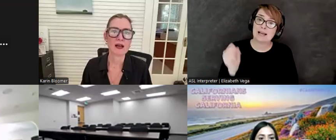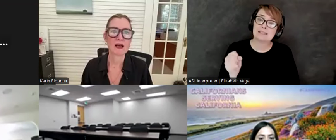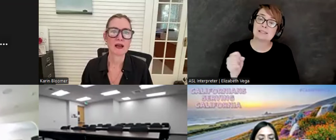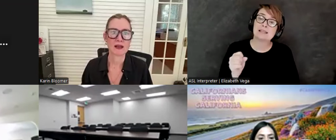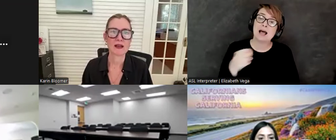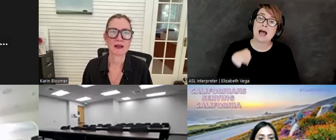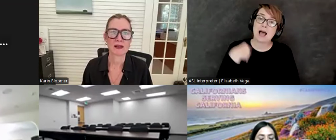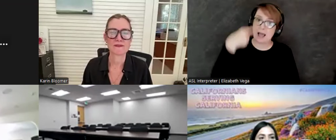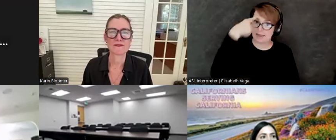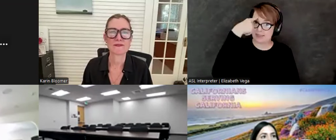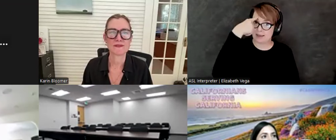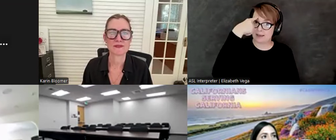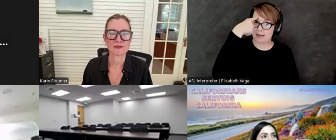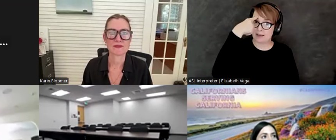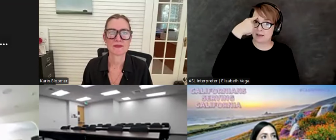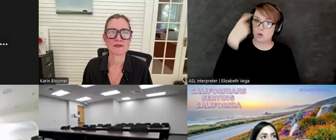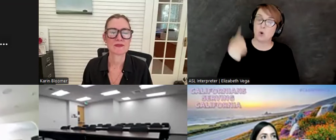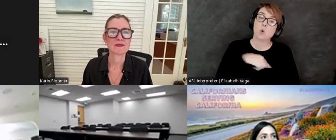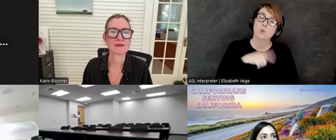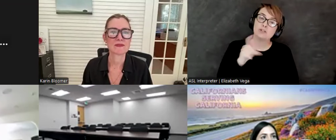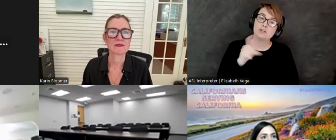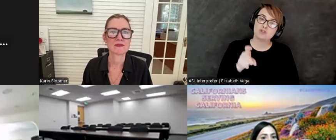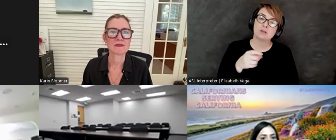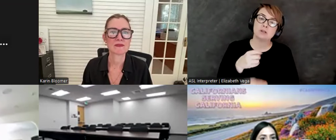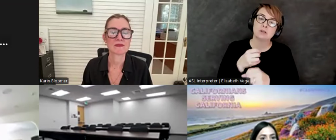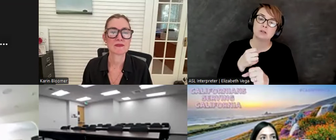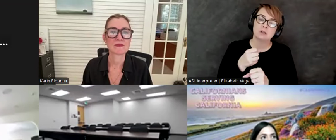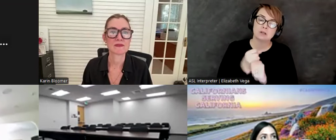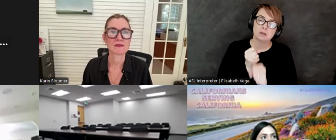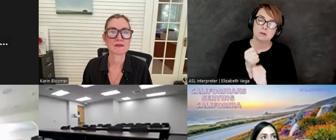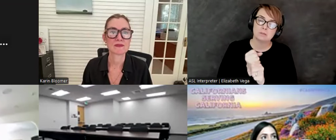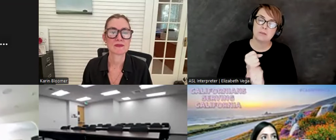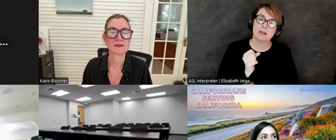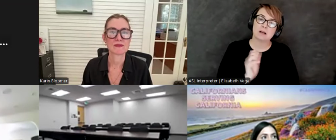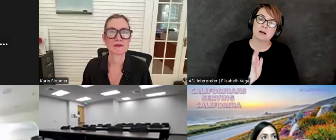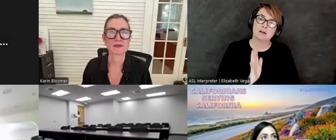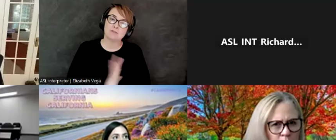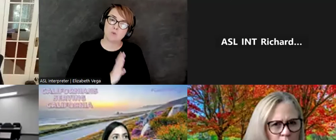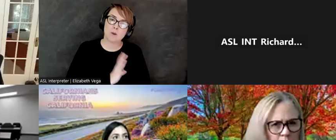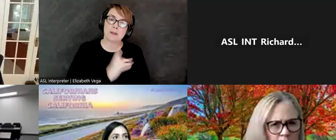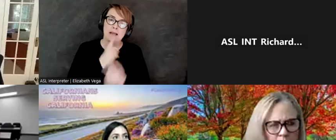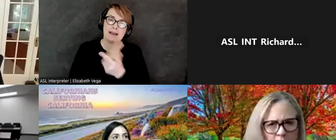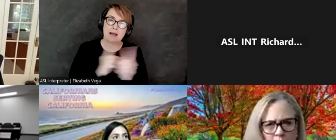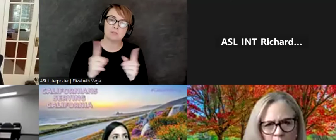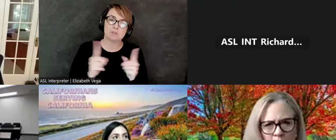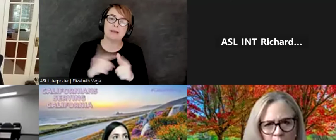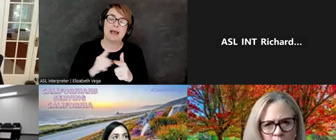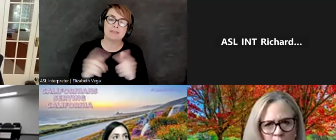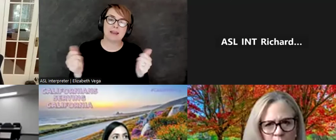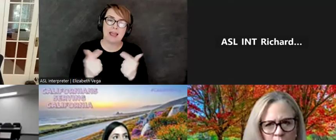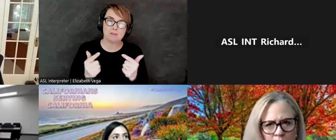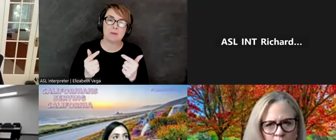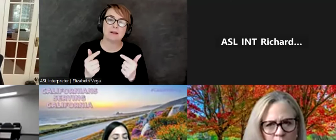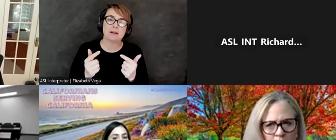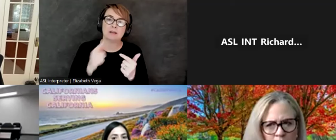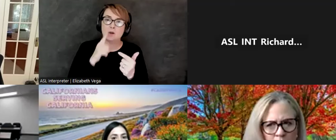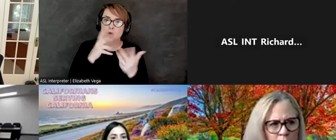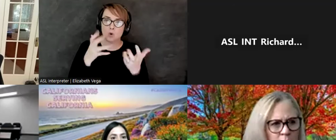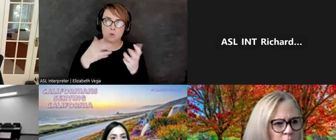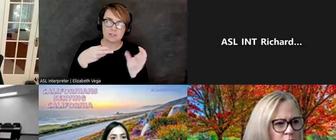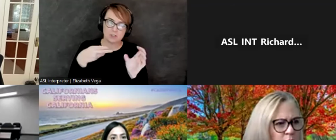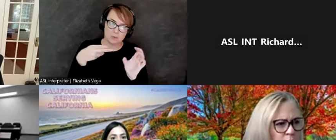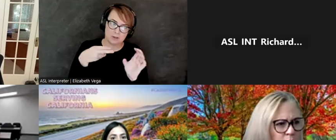we should probably maybe make a formal announcement and then have everyone who's looking to be part of it race it out once so you can have